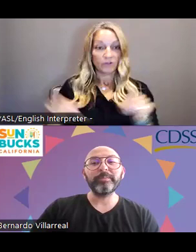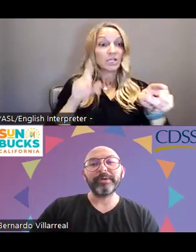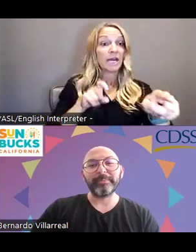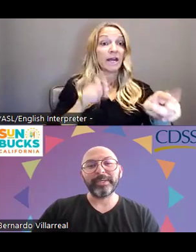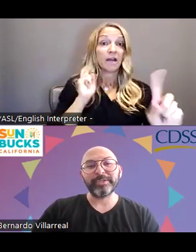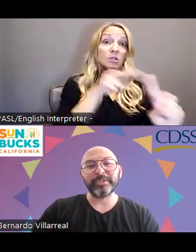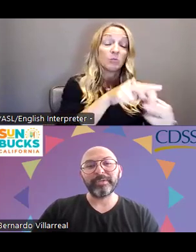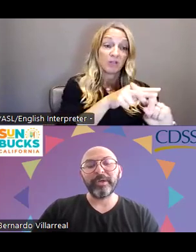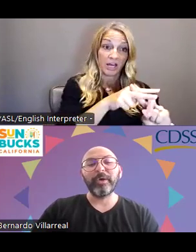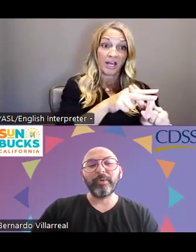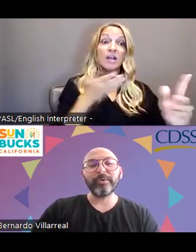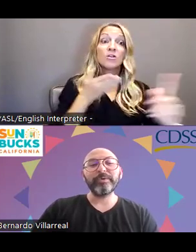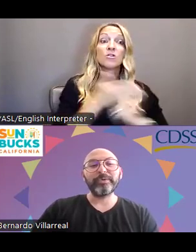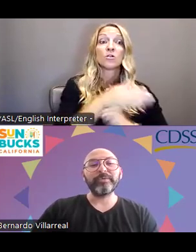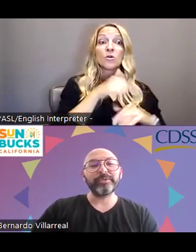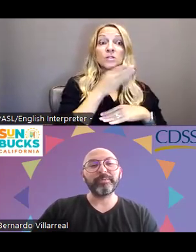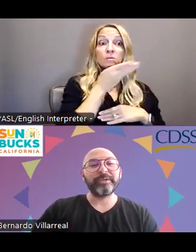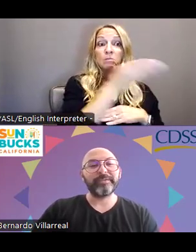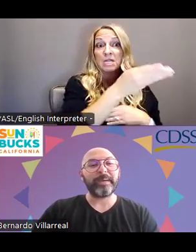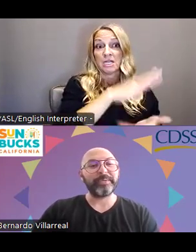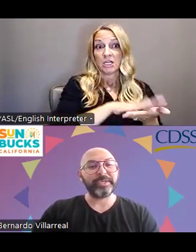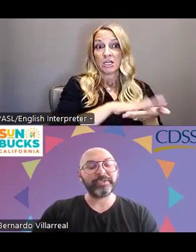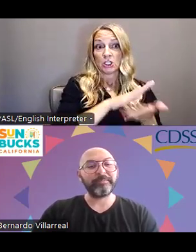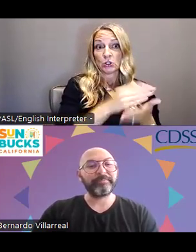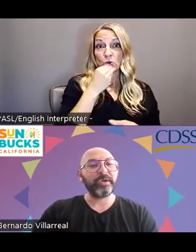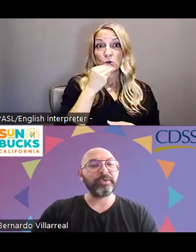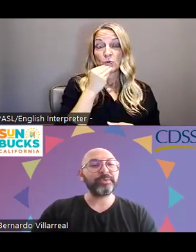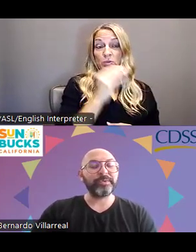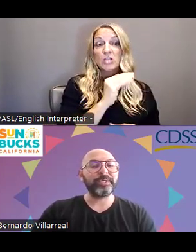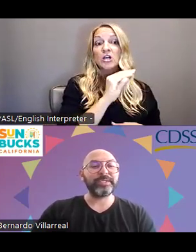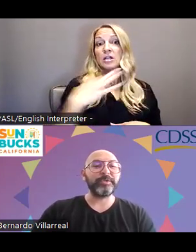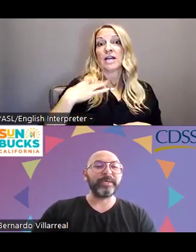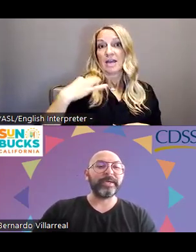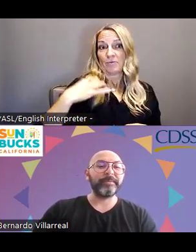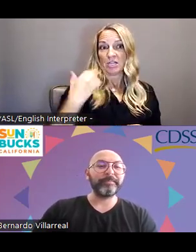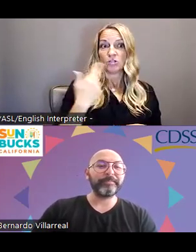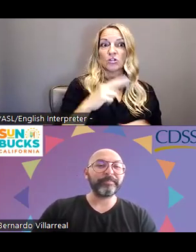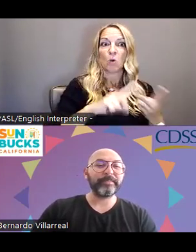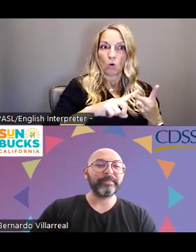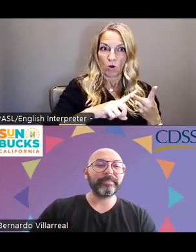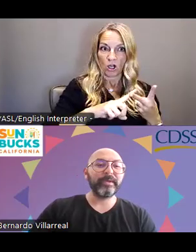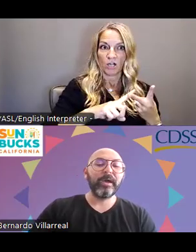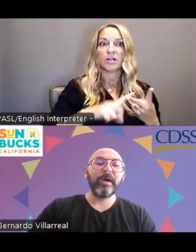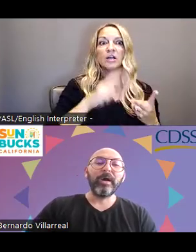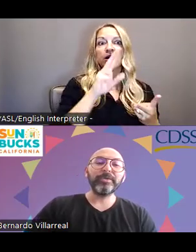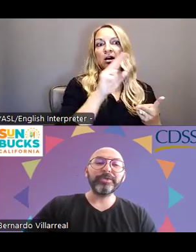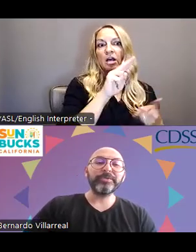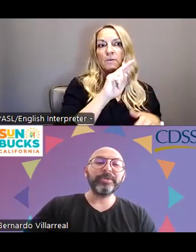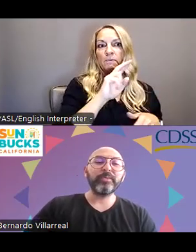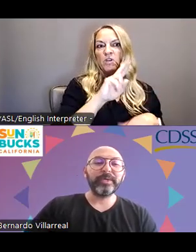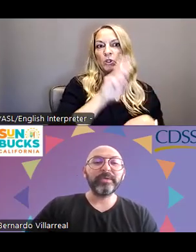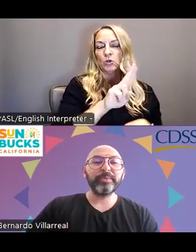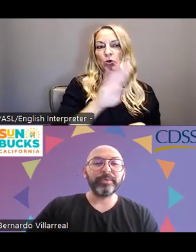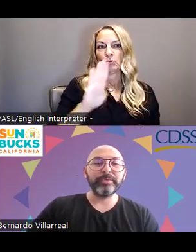an NSLP school meal application or universal benefit application. also known as UBA.